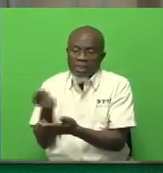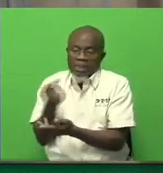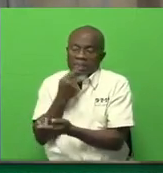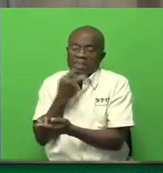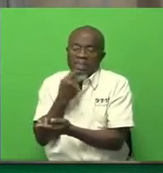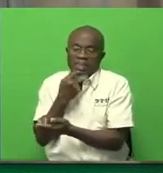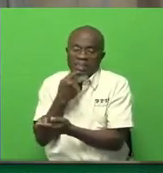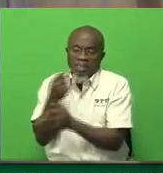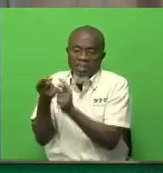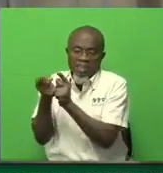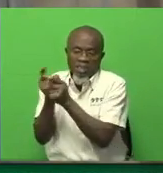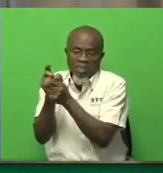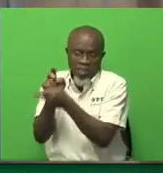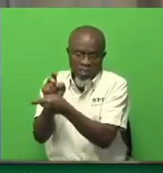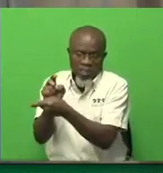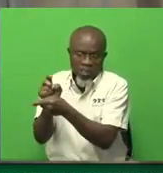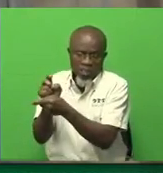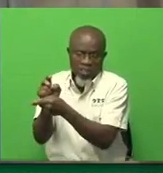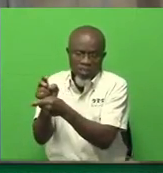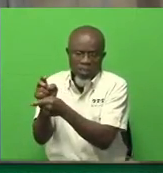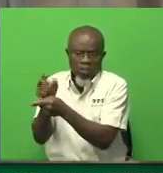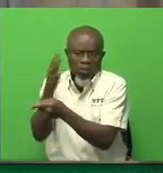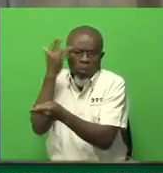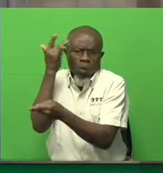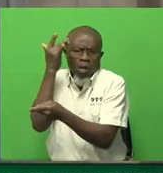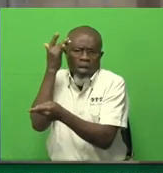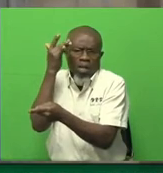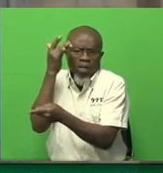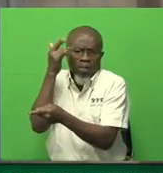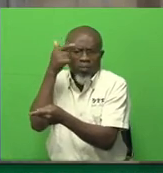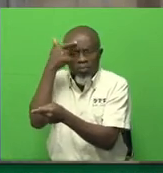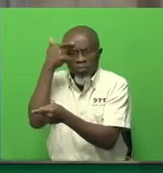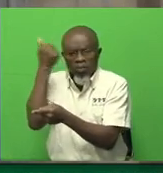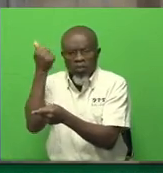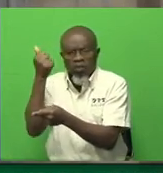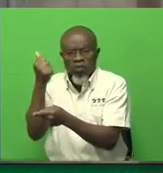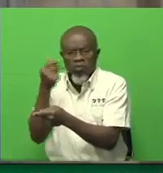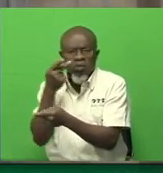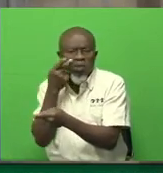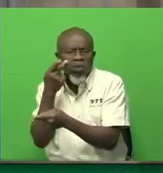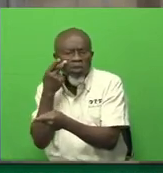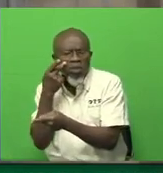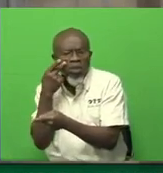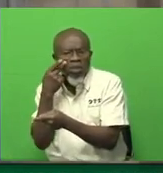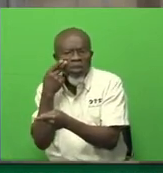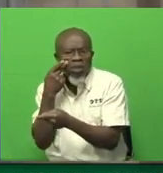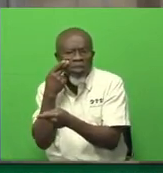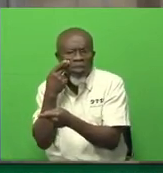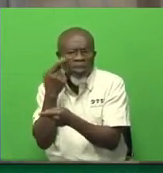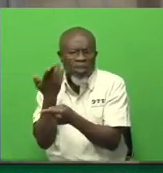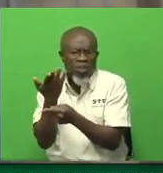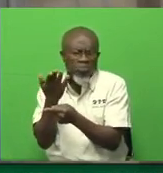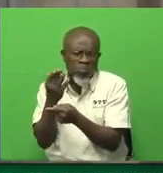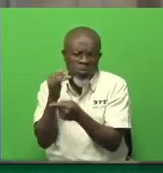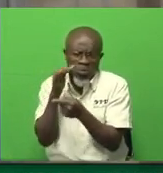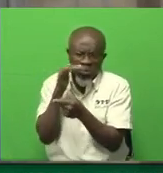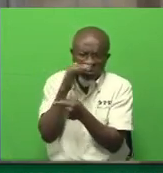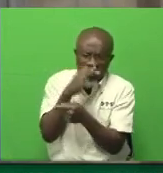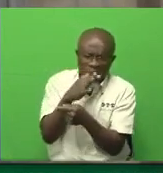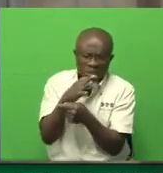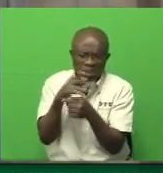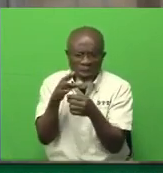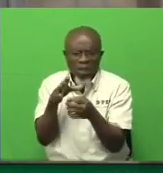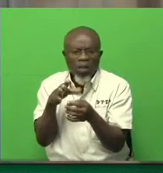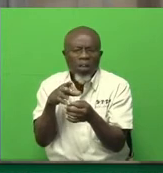change is being made because of the risk of a rare and dangerous cluttering condition called thrombosis with